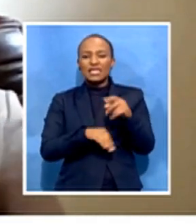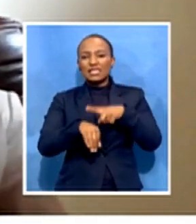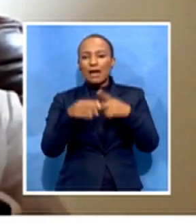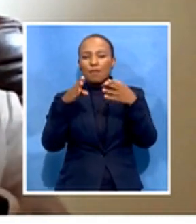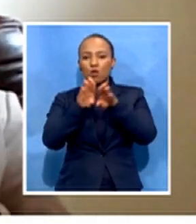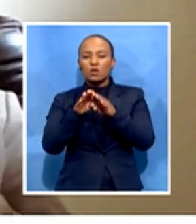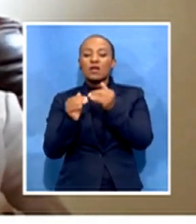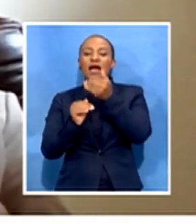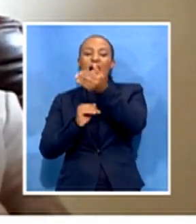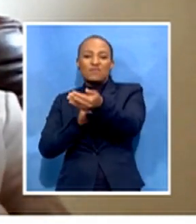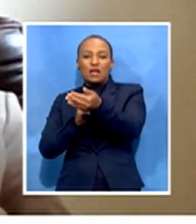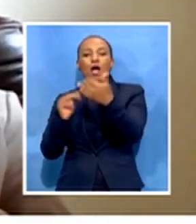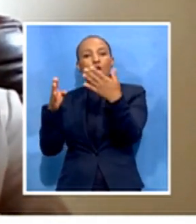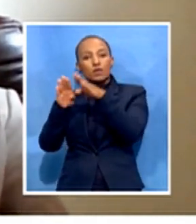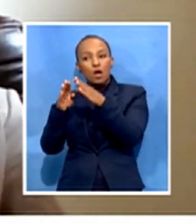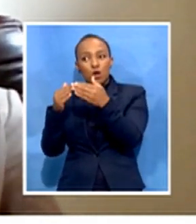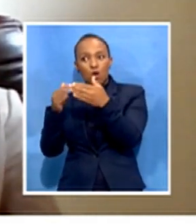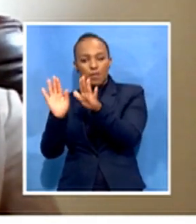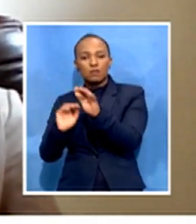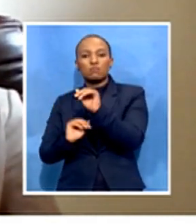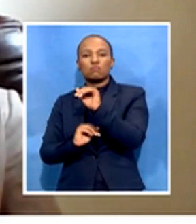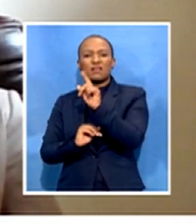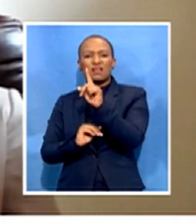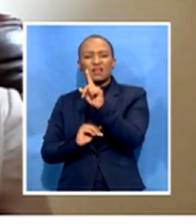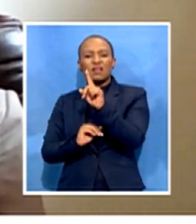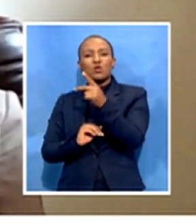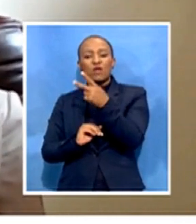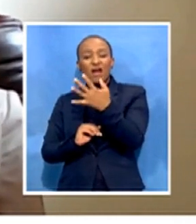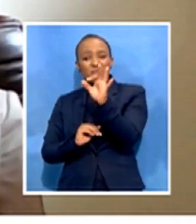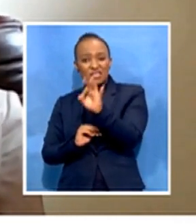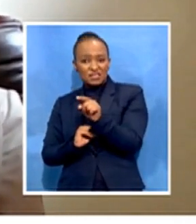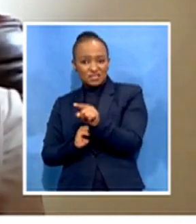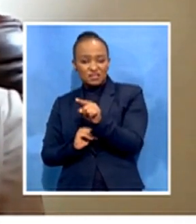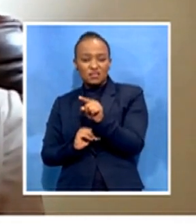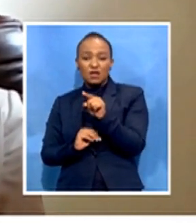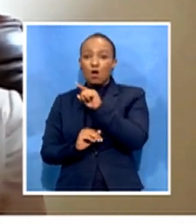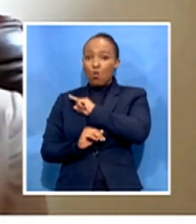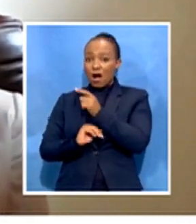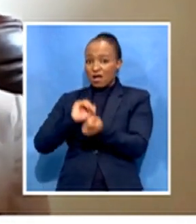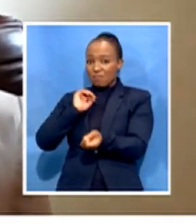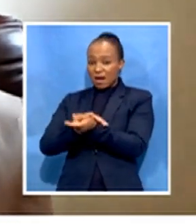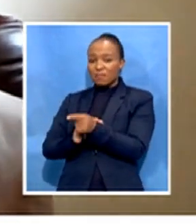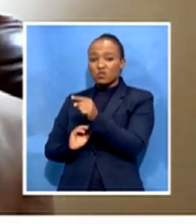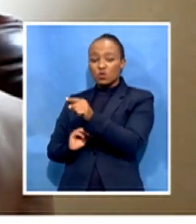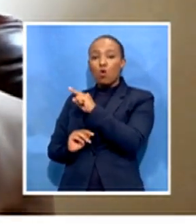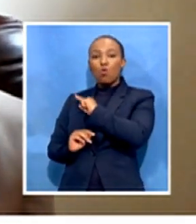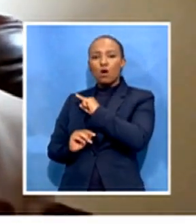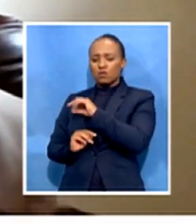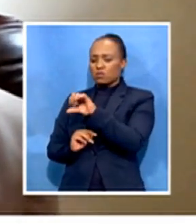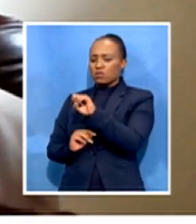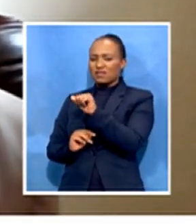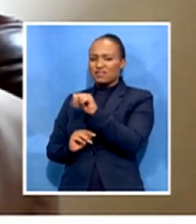that is obviously because, SARS at the moment is dealing with trying